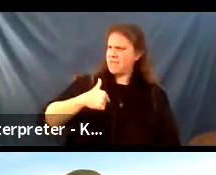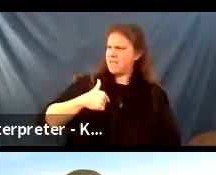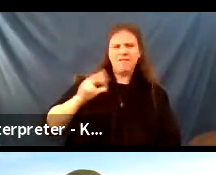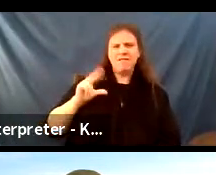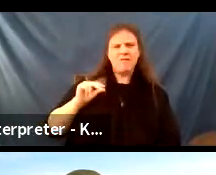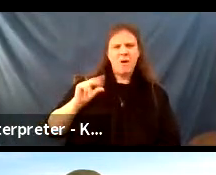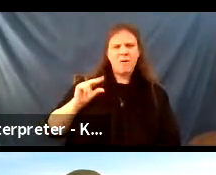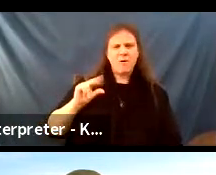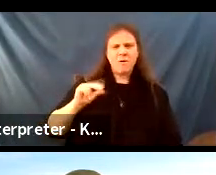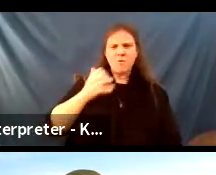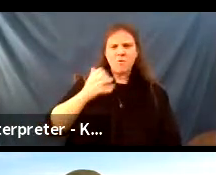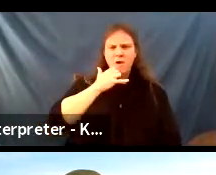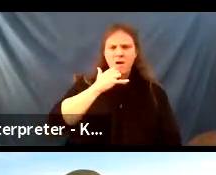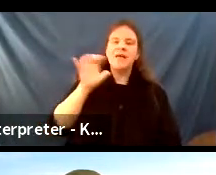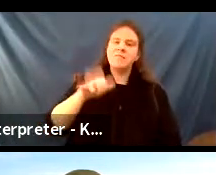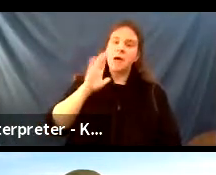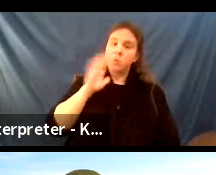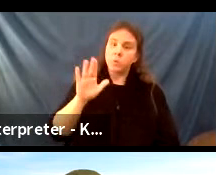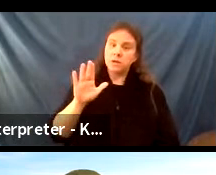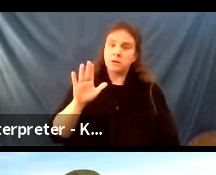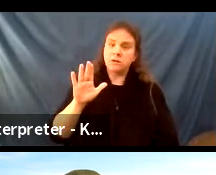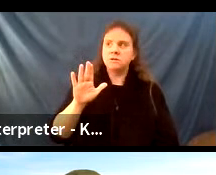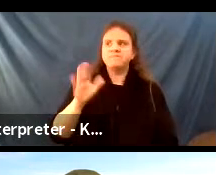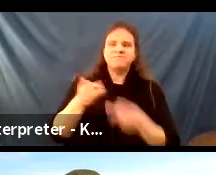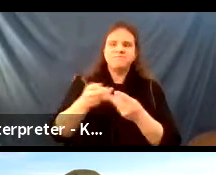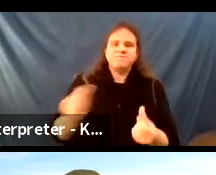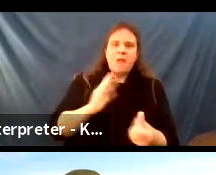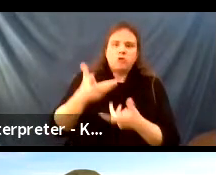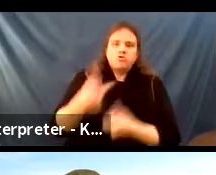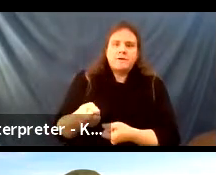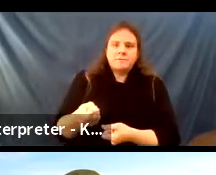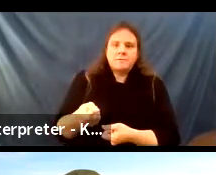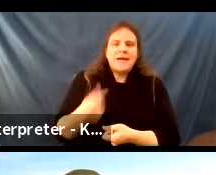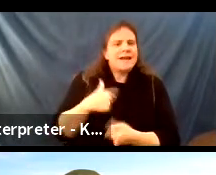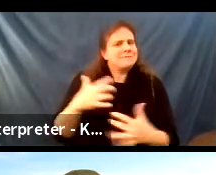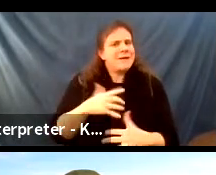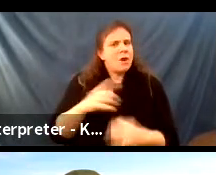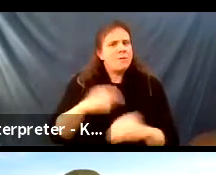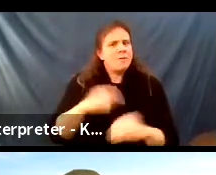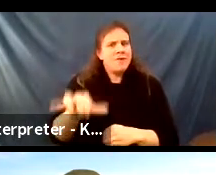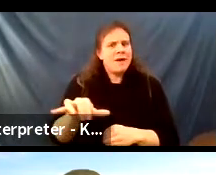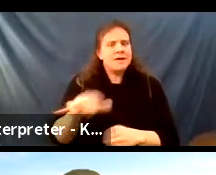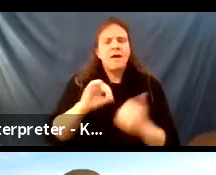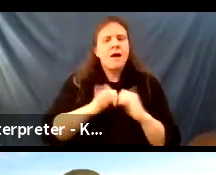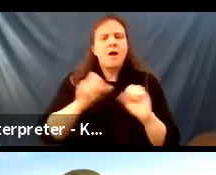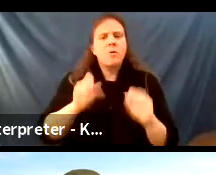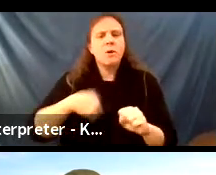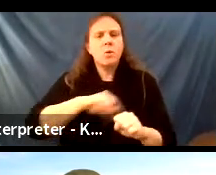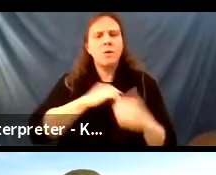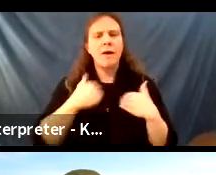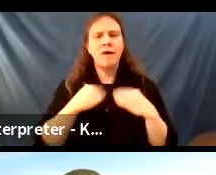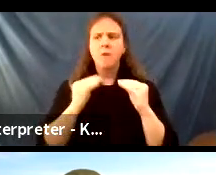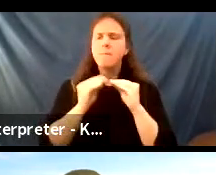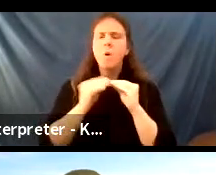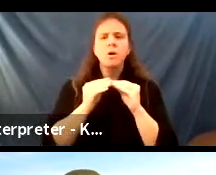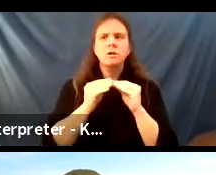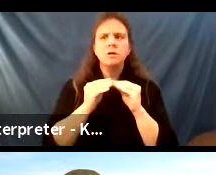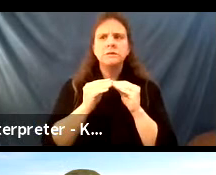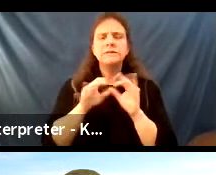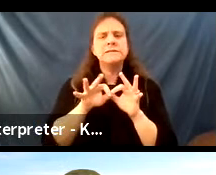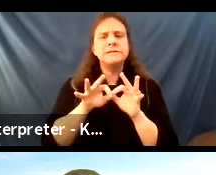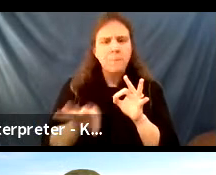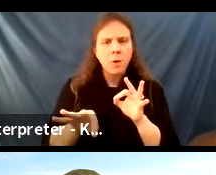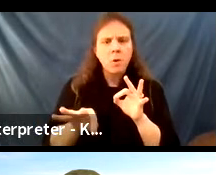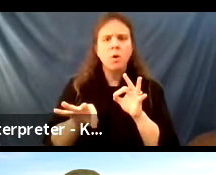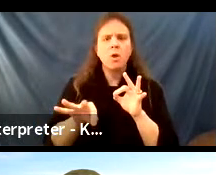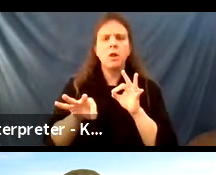scared about that. And so the question is, how do we try to create some simplicity and some clarity?